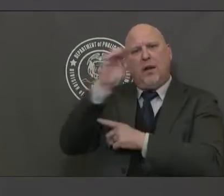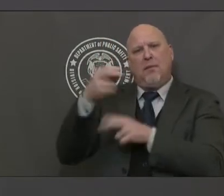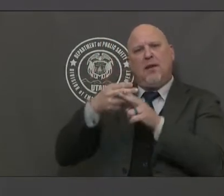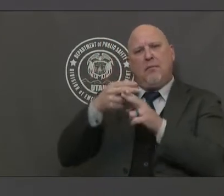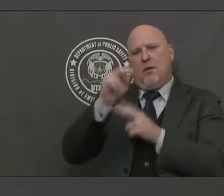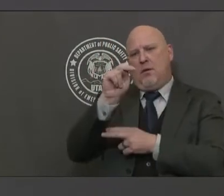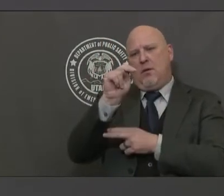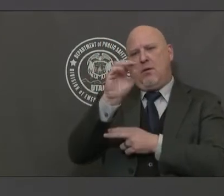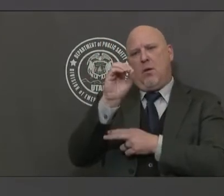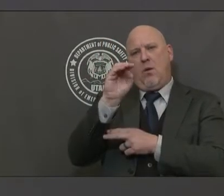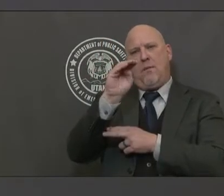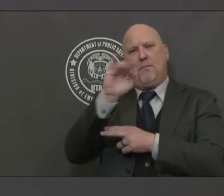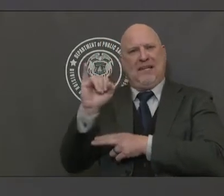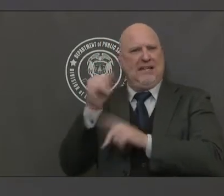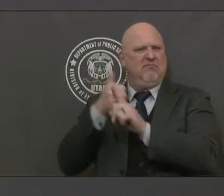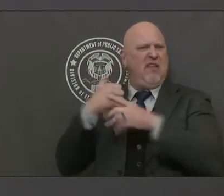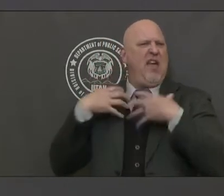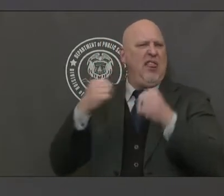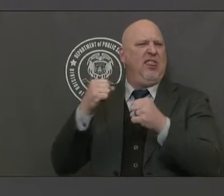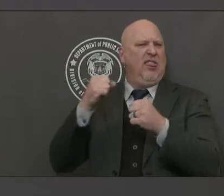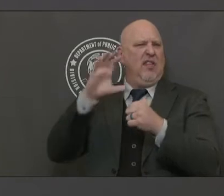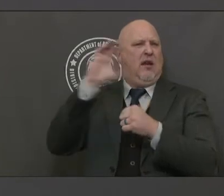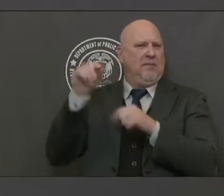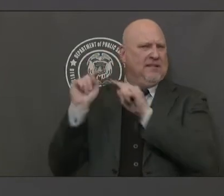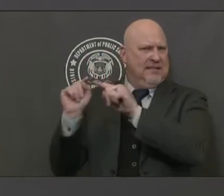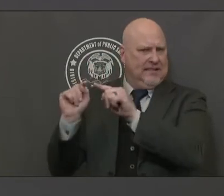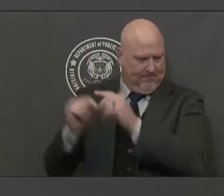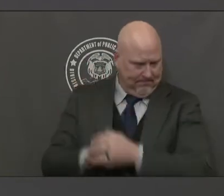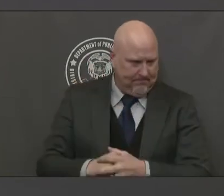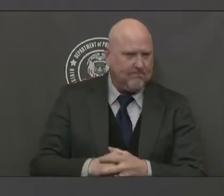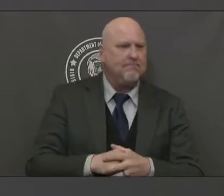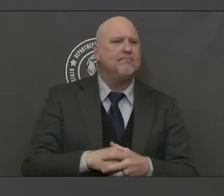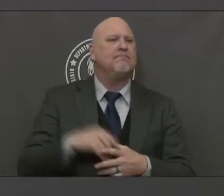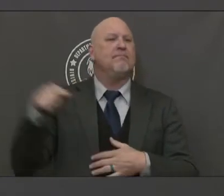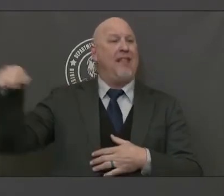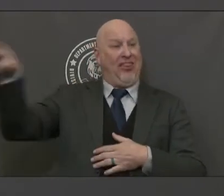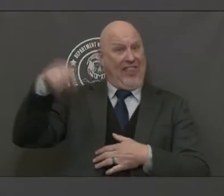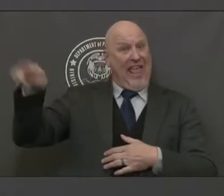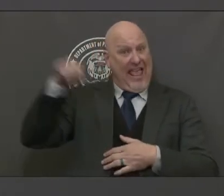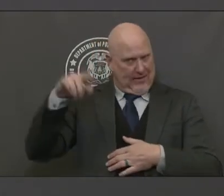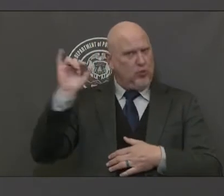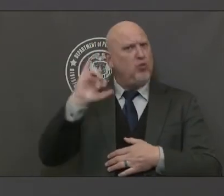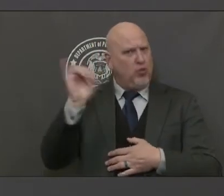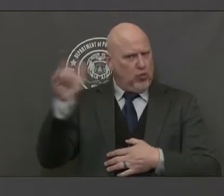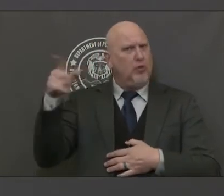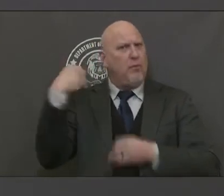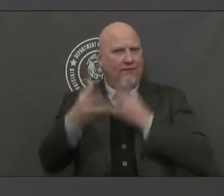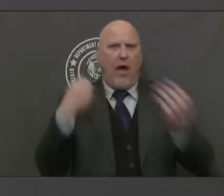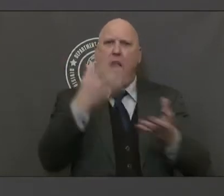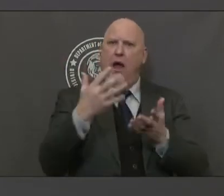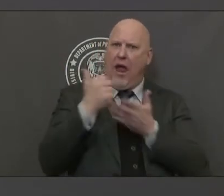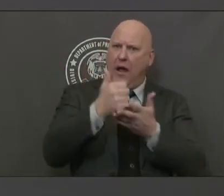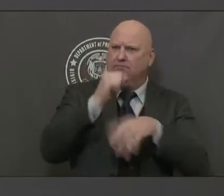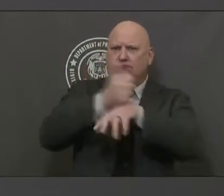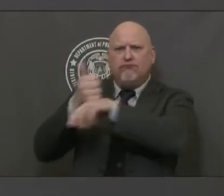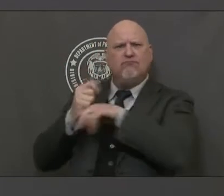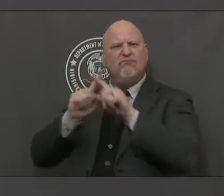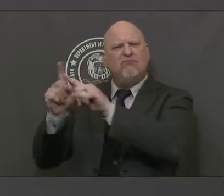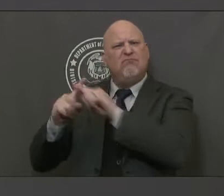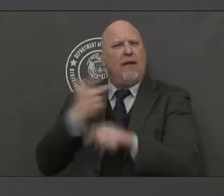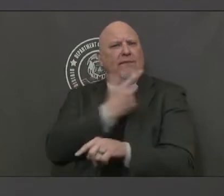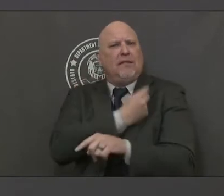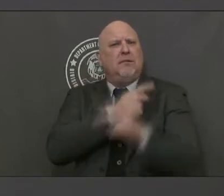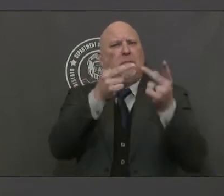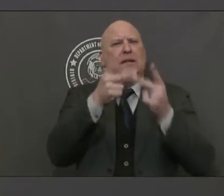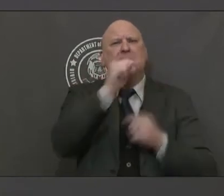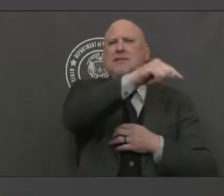weeks, and they'll be ramping up even more today. Some of those vaccination events that you may see for Nomi Health include vaccinations